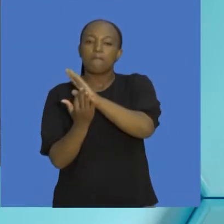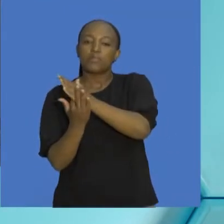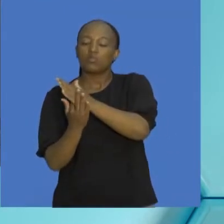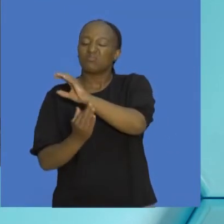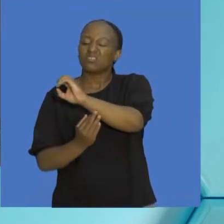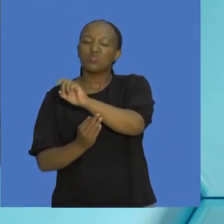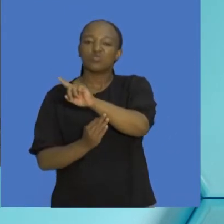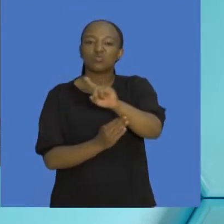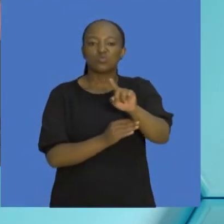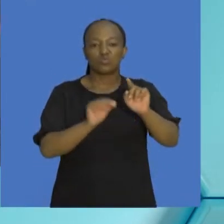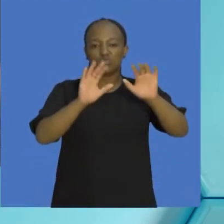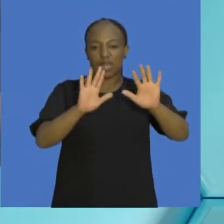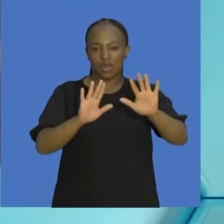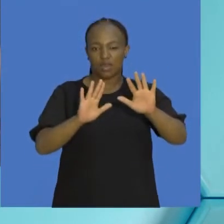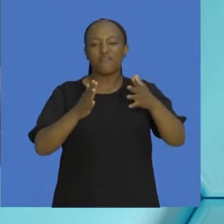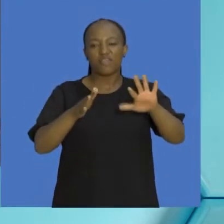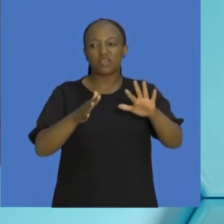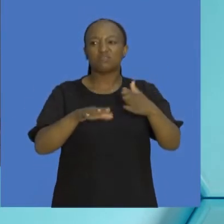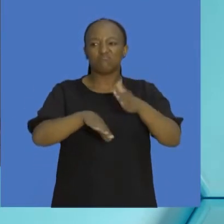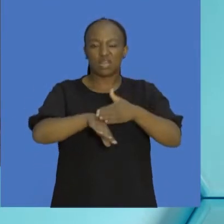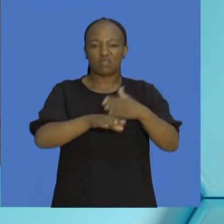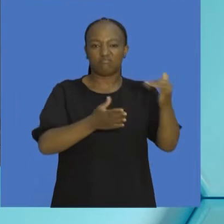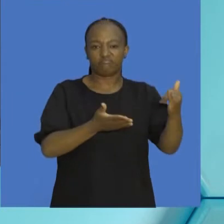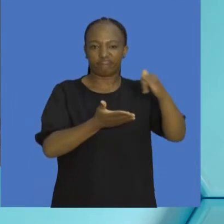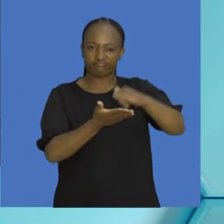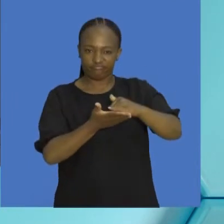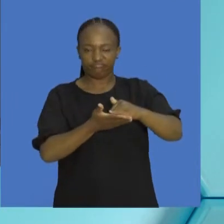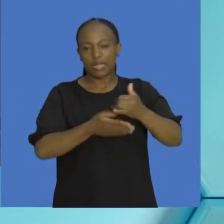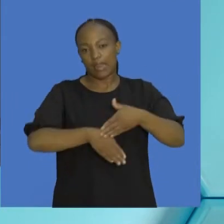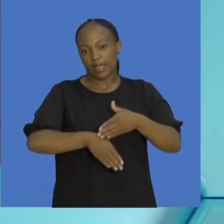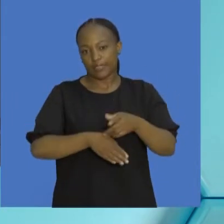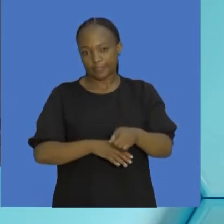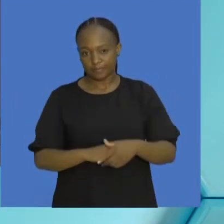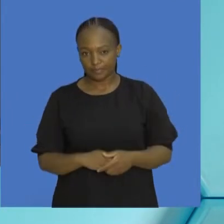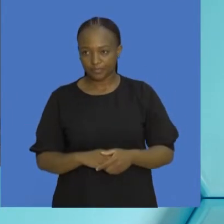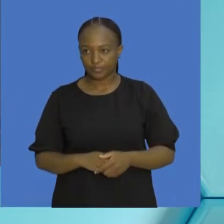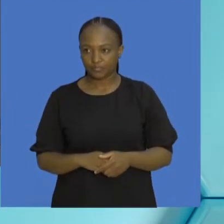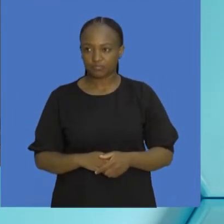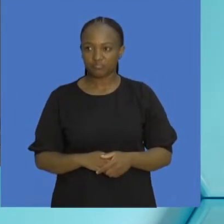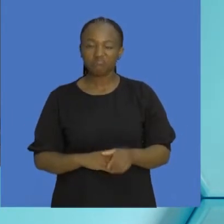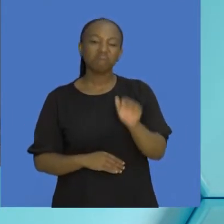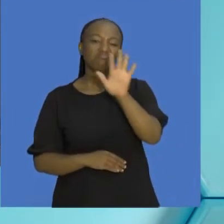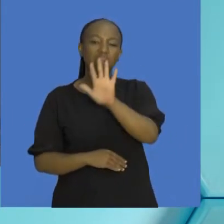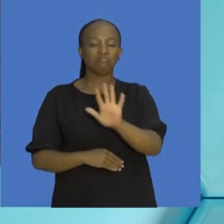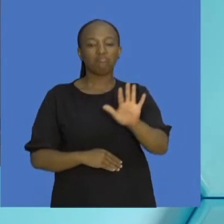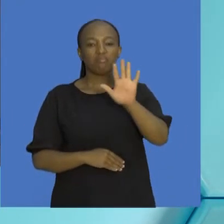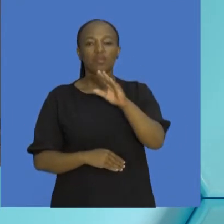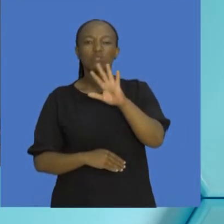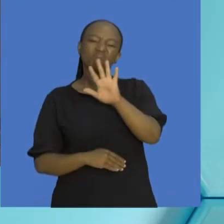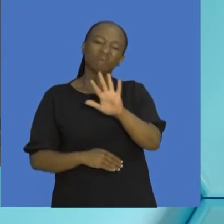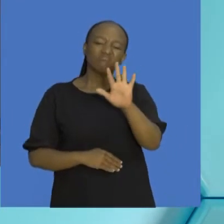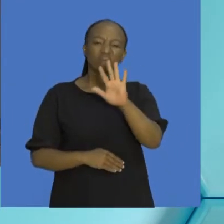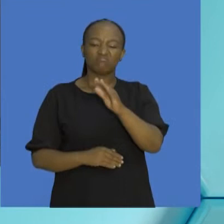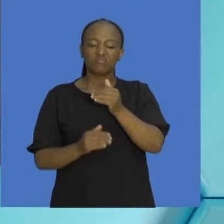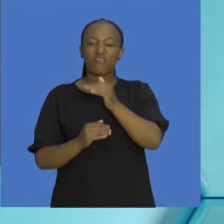between 0 and 10 minutes. Okay, Now the average in that interval is 5